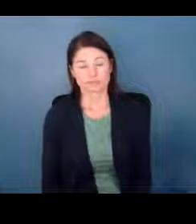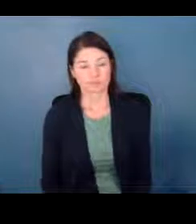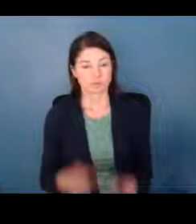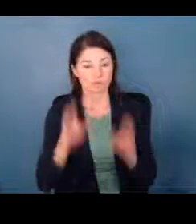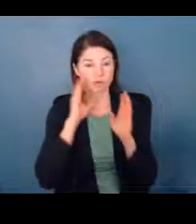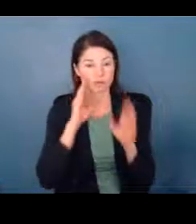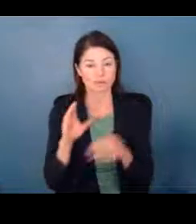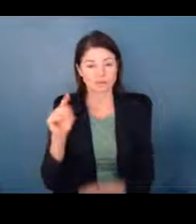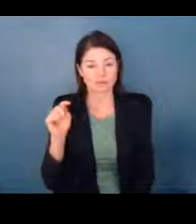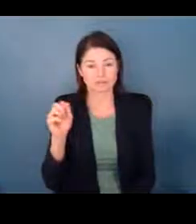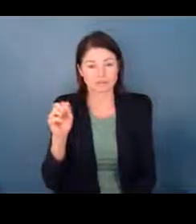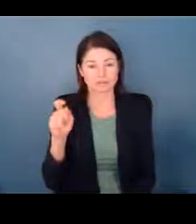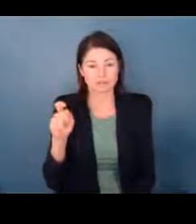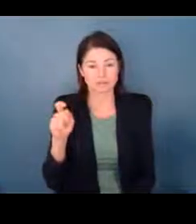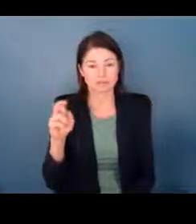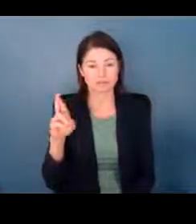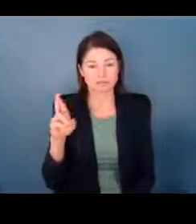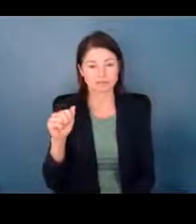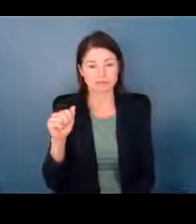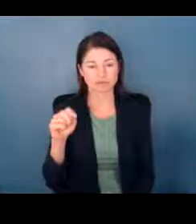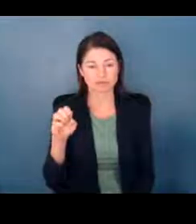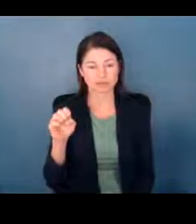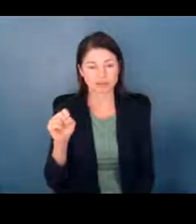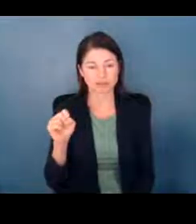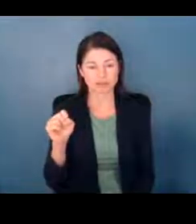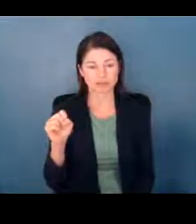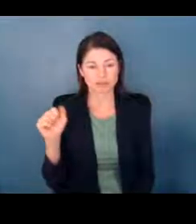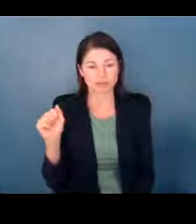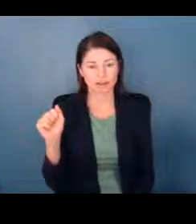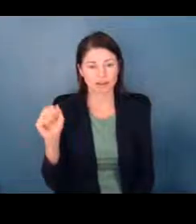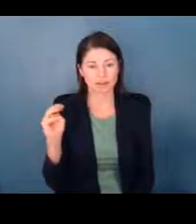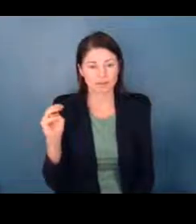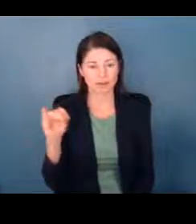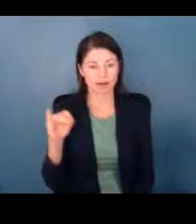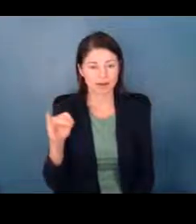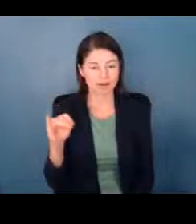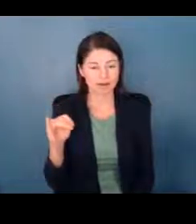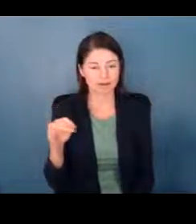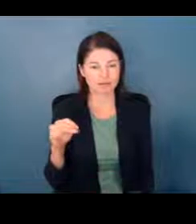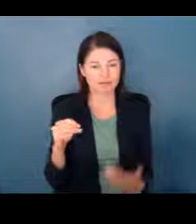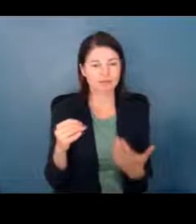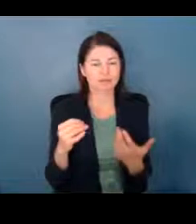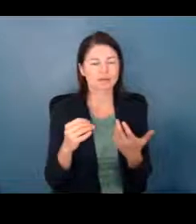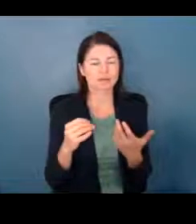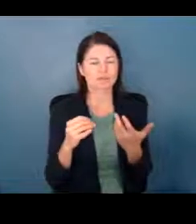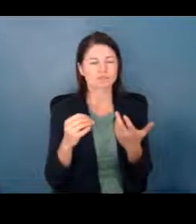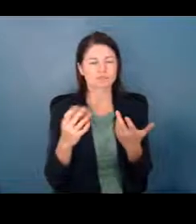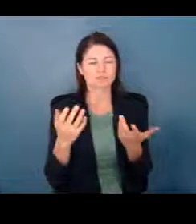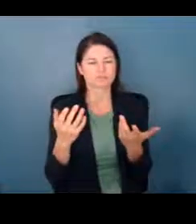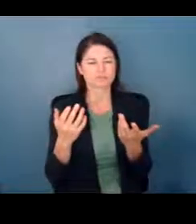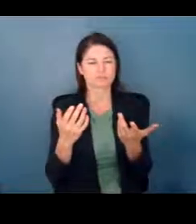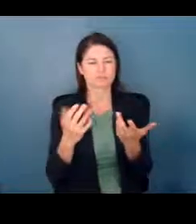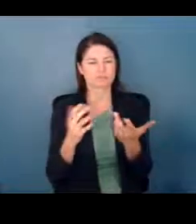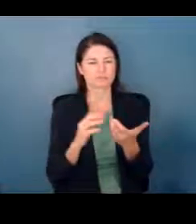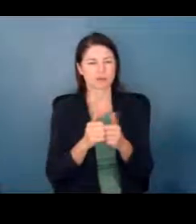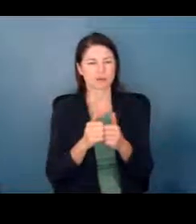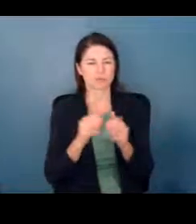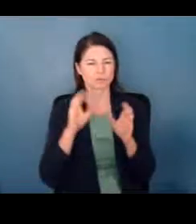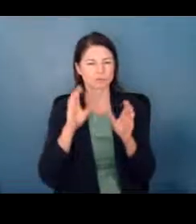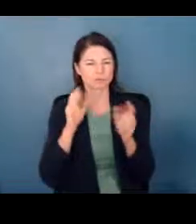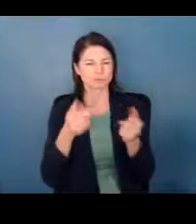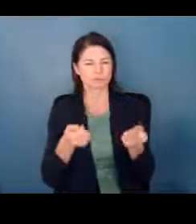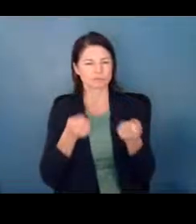AMI in that geography as part of the pilot process, or what kind of tools are we looking for to